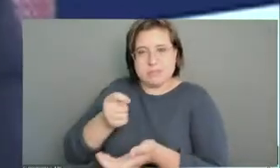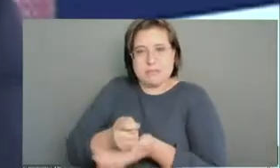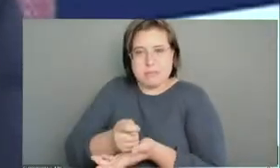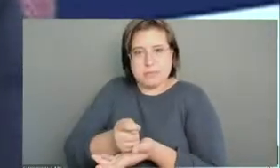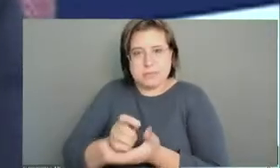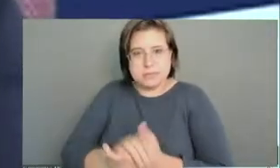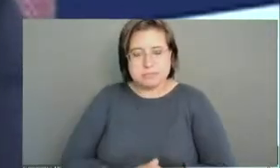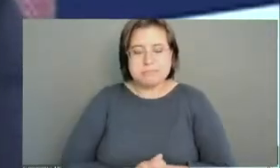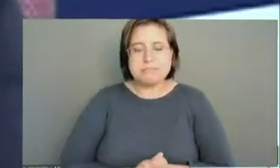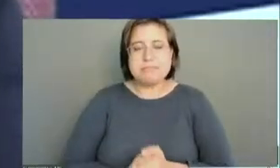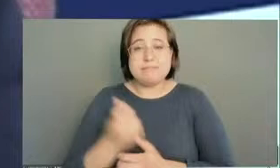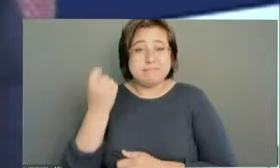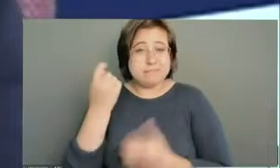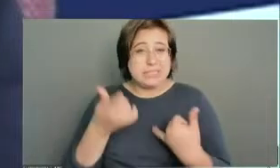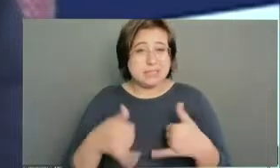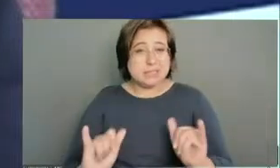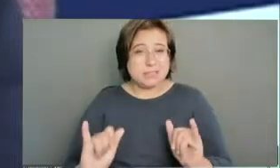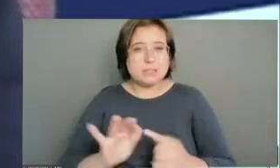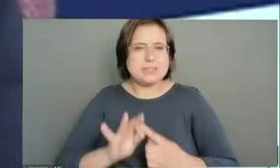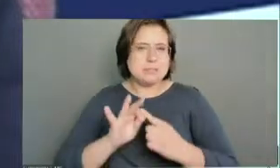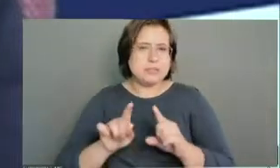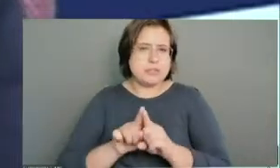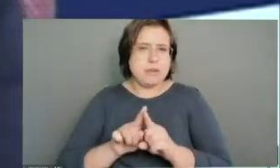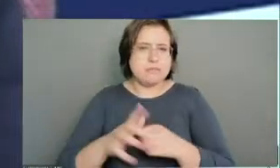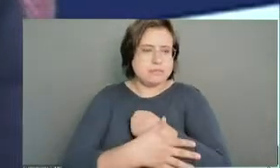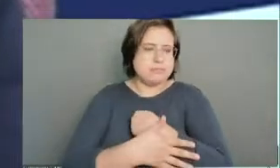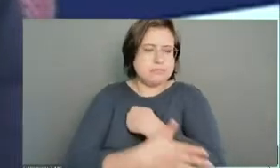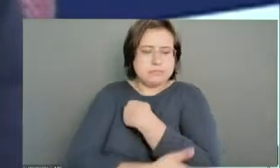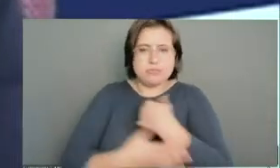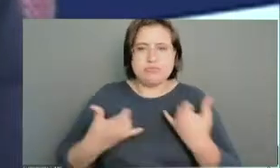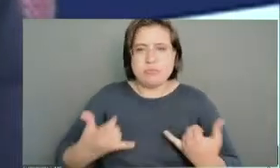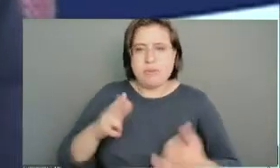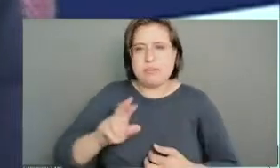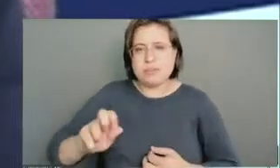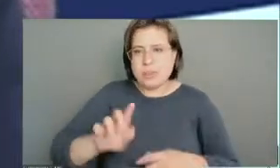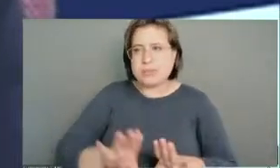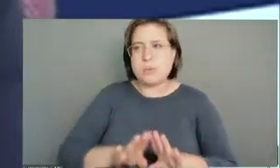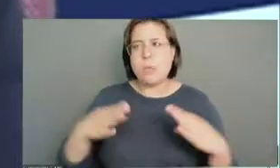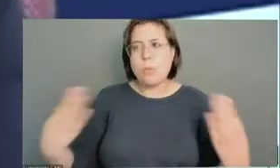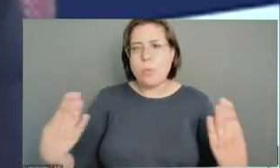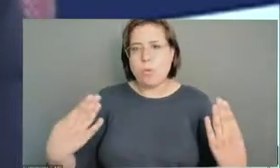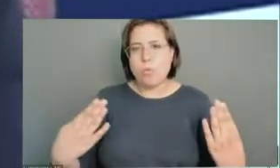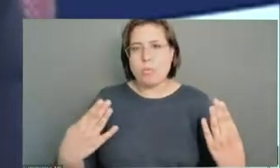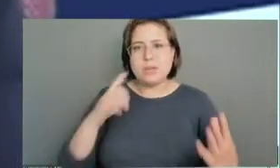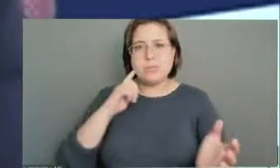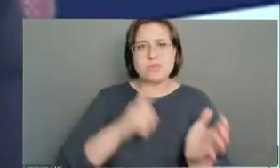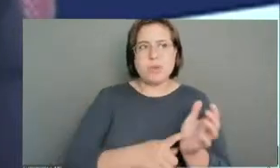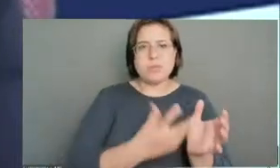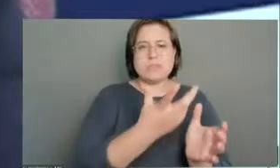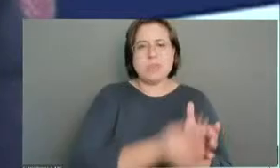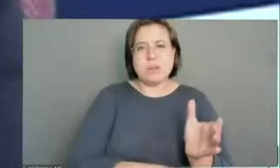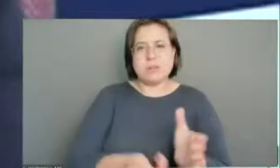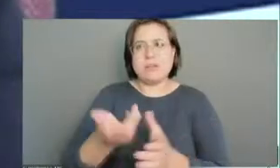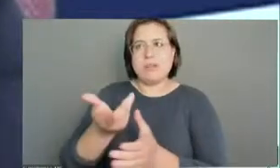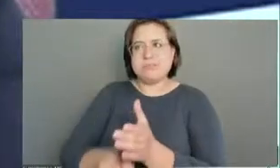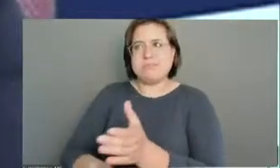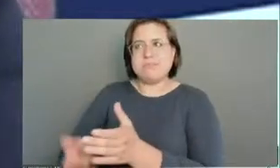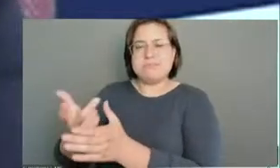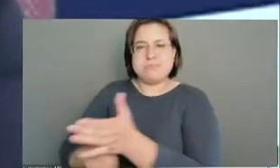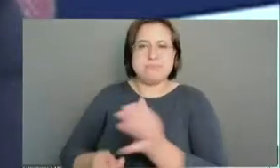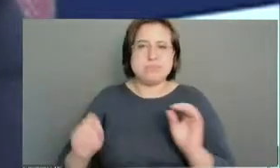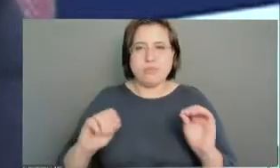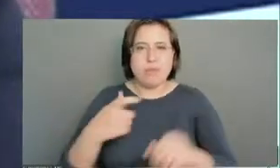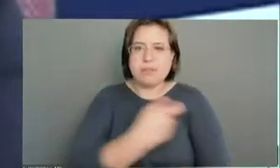Still, and especially as the country reopens, pockets of lagging vaccination uptake remain, and the risk